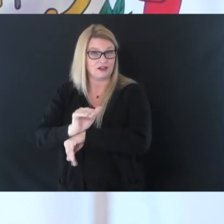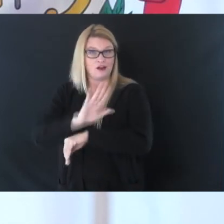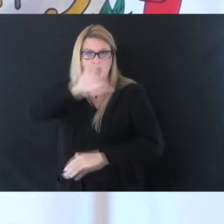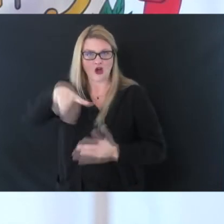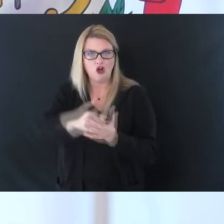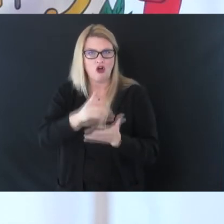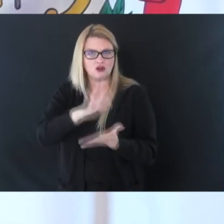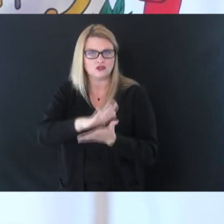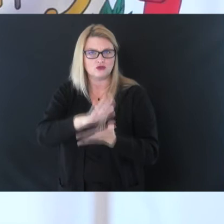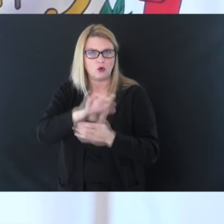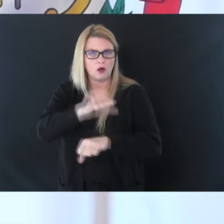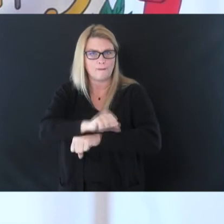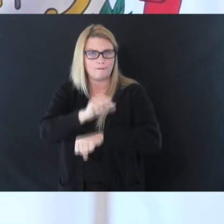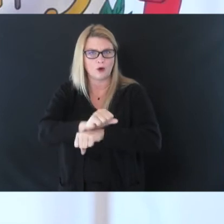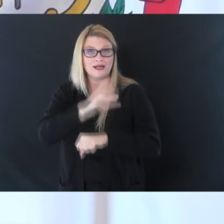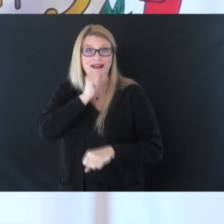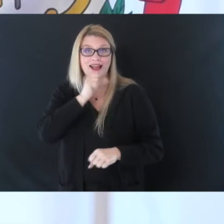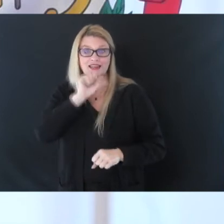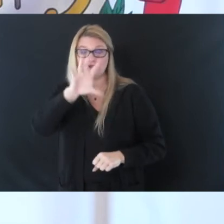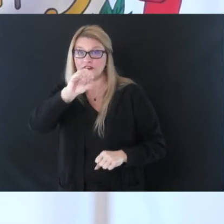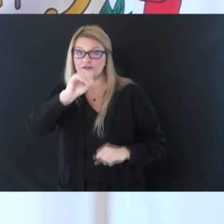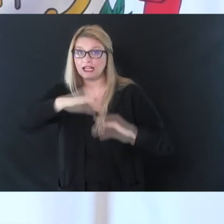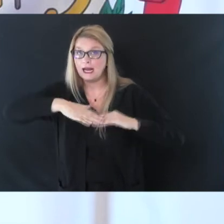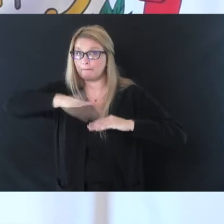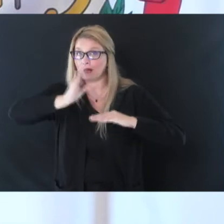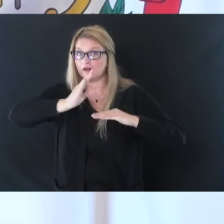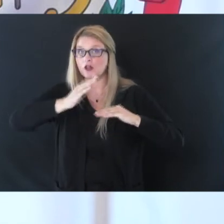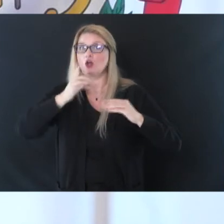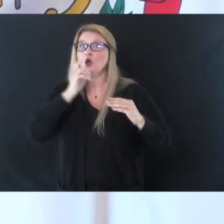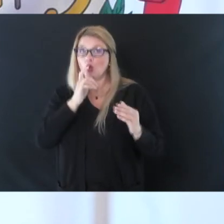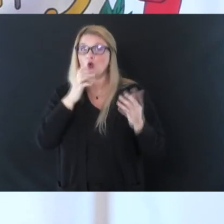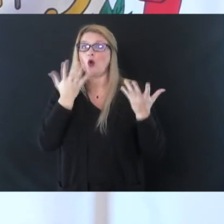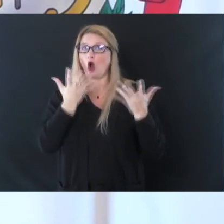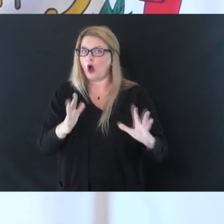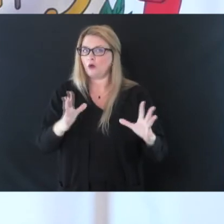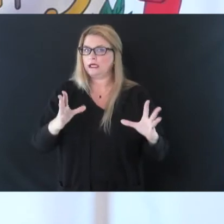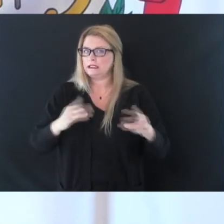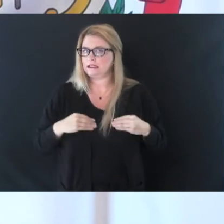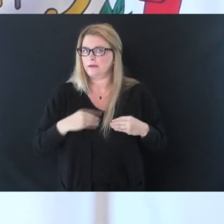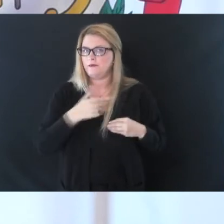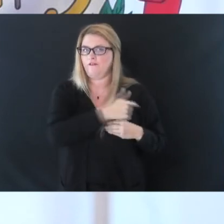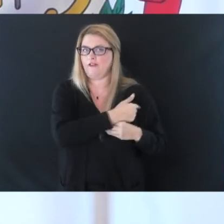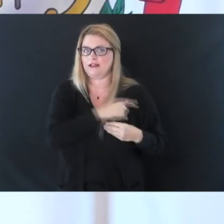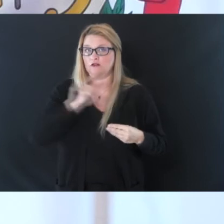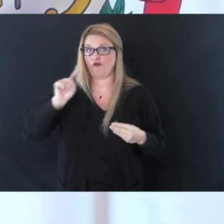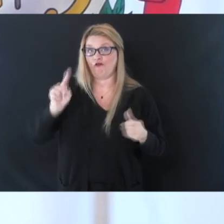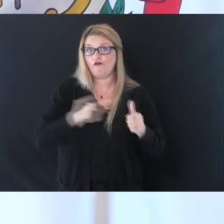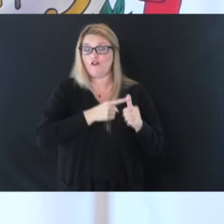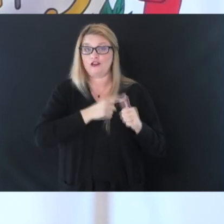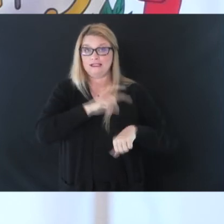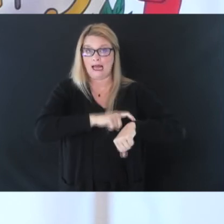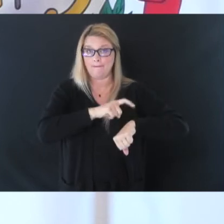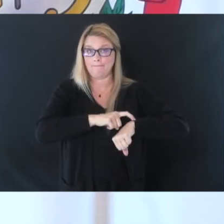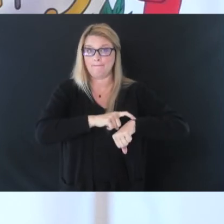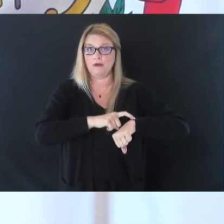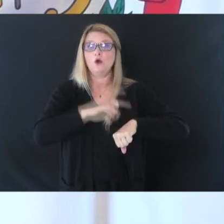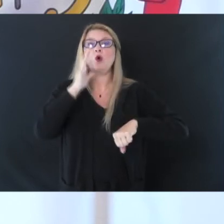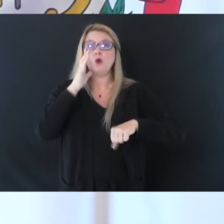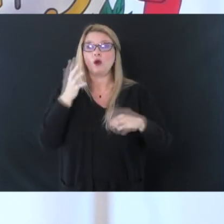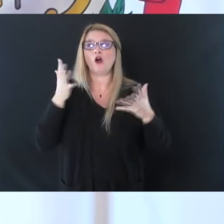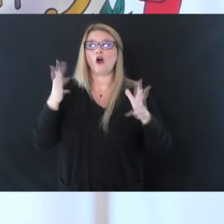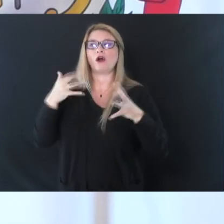employees age 50 and above who had requested the vaccine during the first round will have received